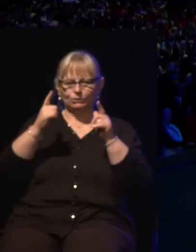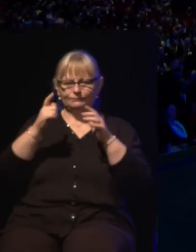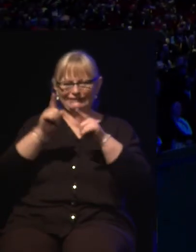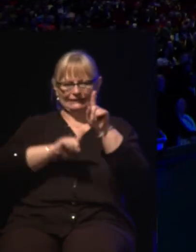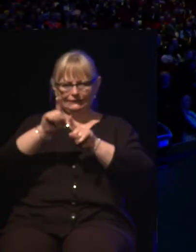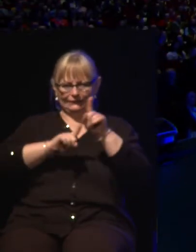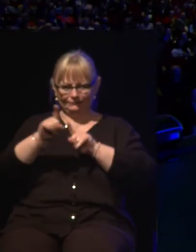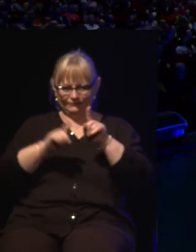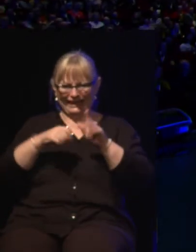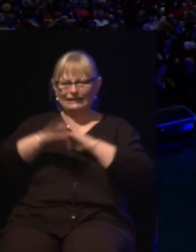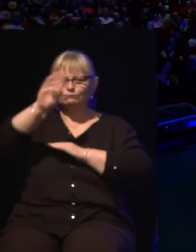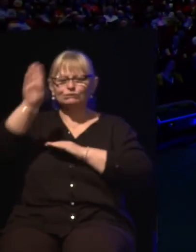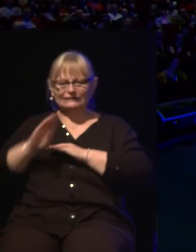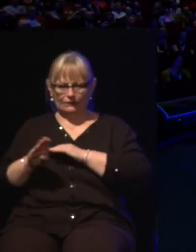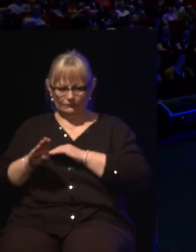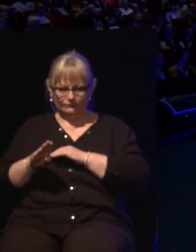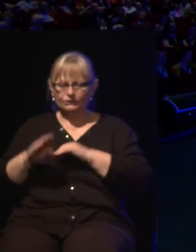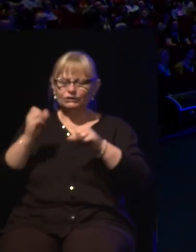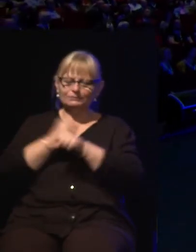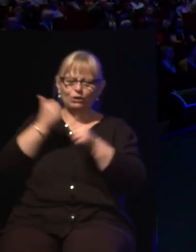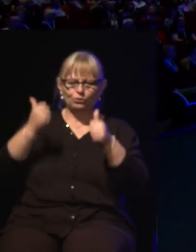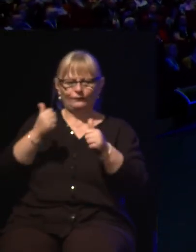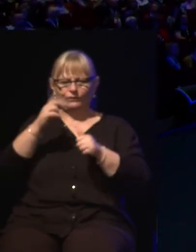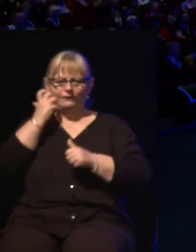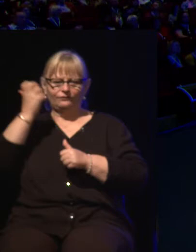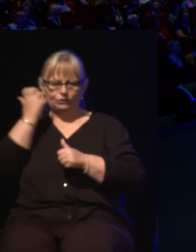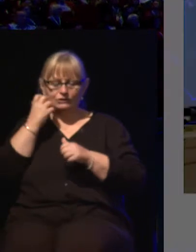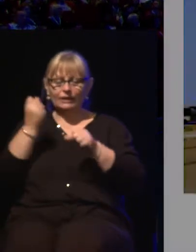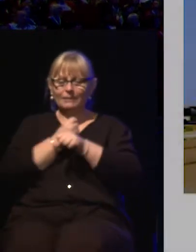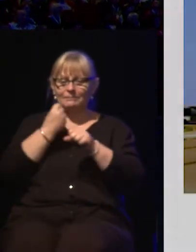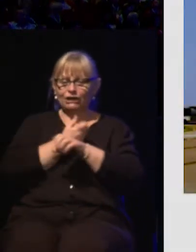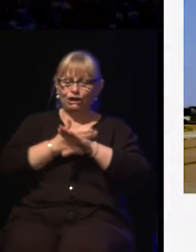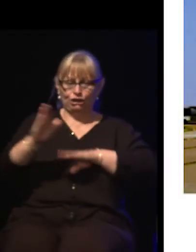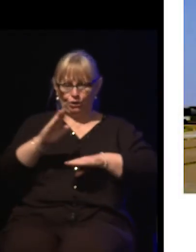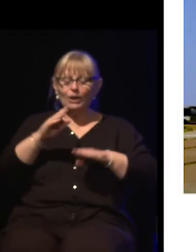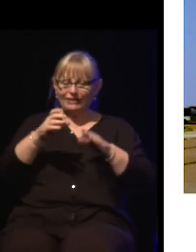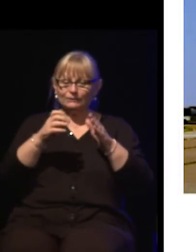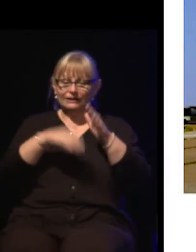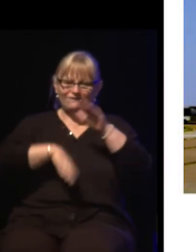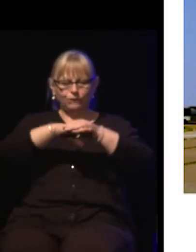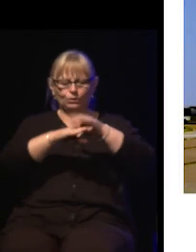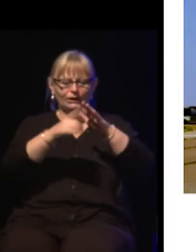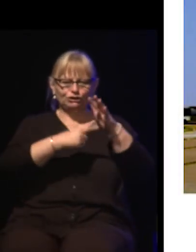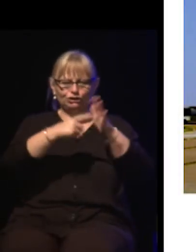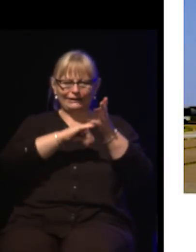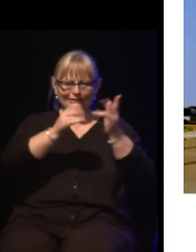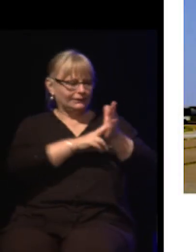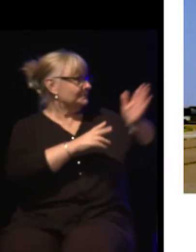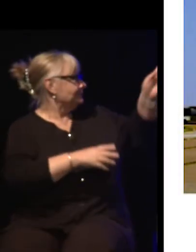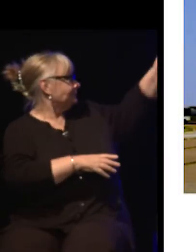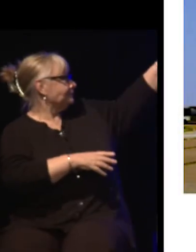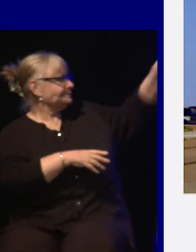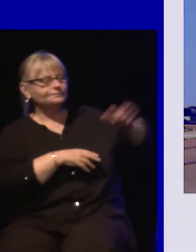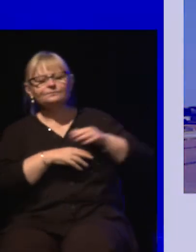city to represent their future and how things were going to be in the world. So they went full Jetsons, as you can tell. This is Oscar Niemeyer,